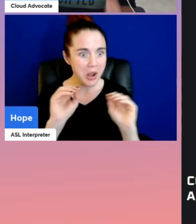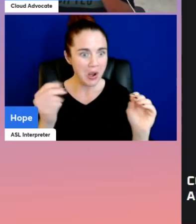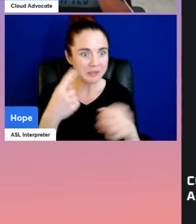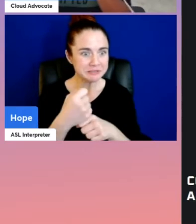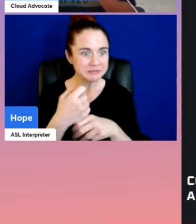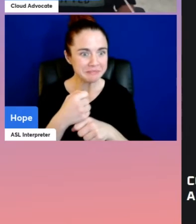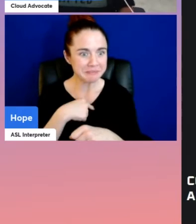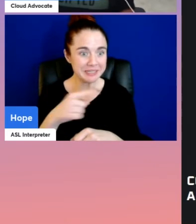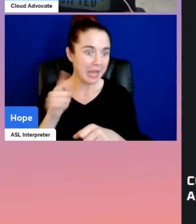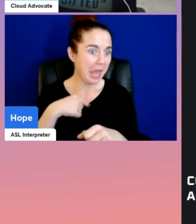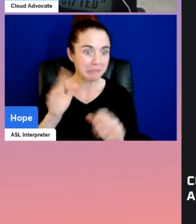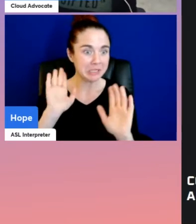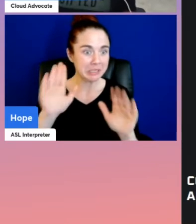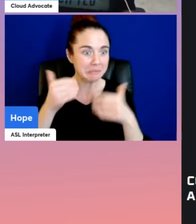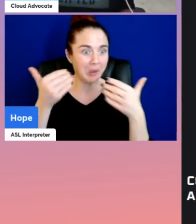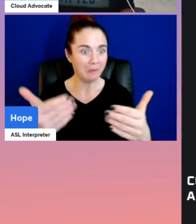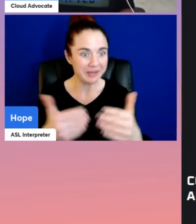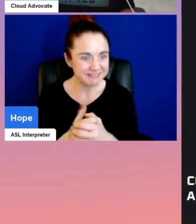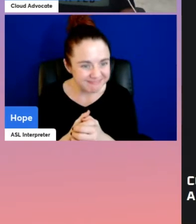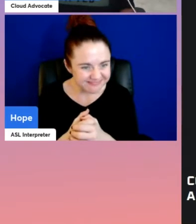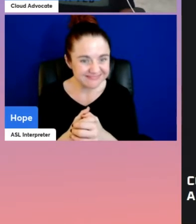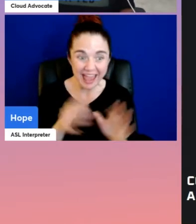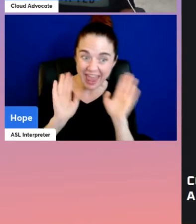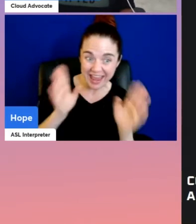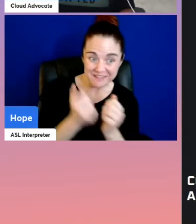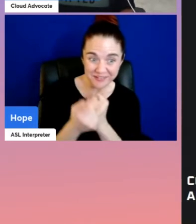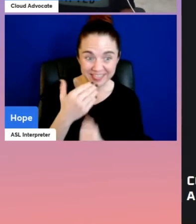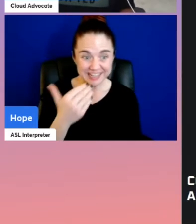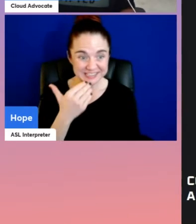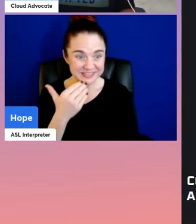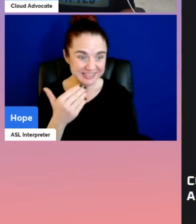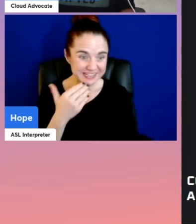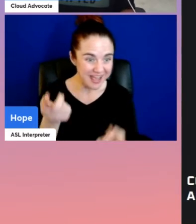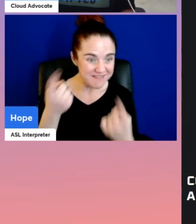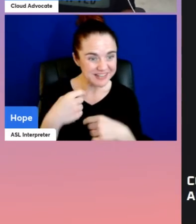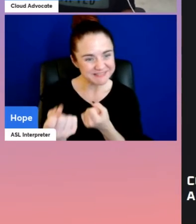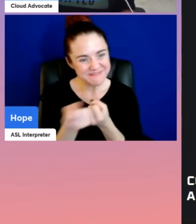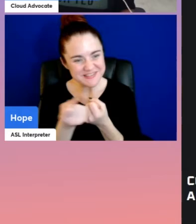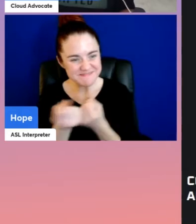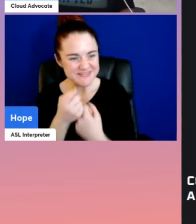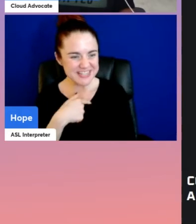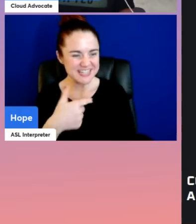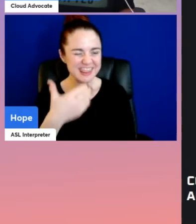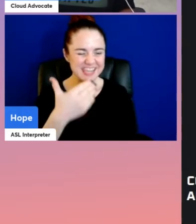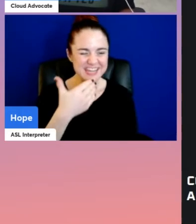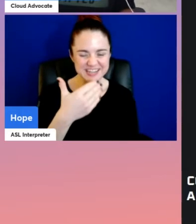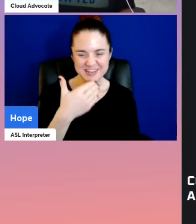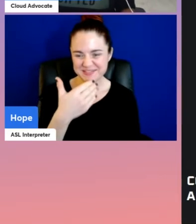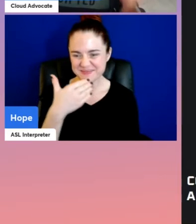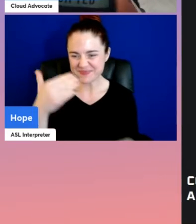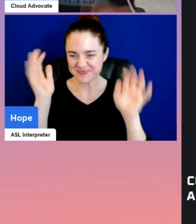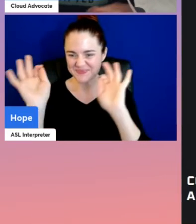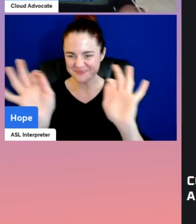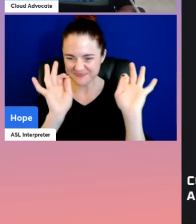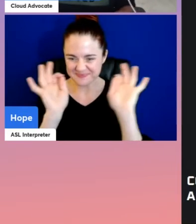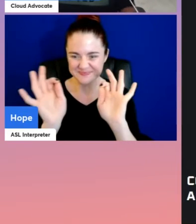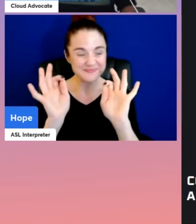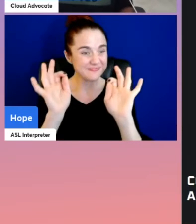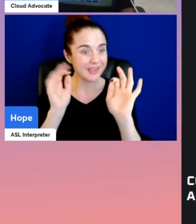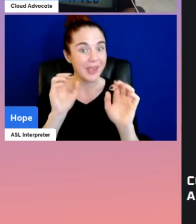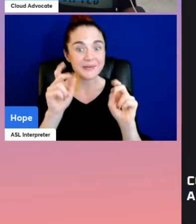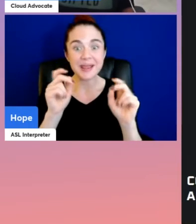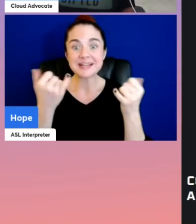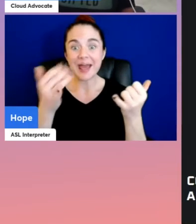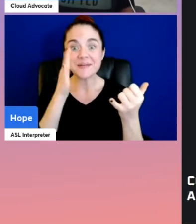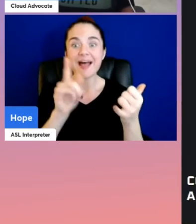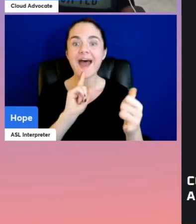going. Hey, everybody, thanks for coming through and supporting. I appreciate it so much. So now we're going to actually get